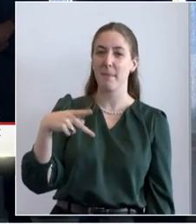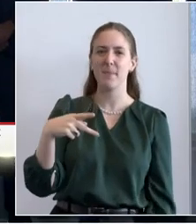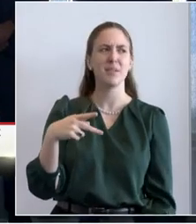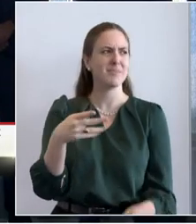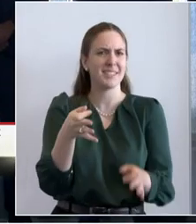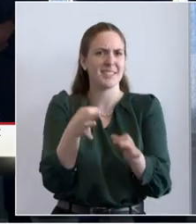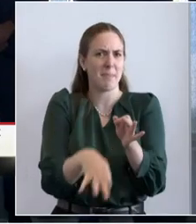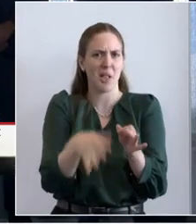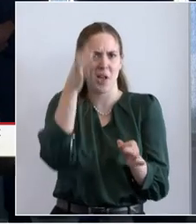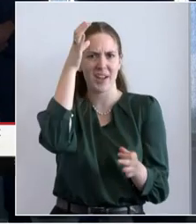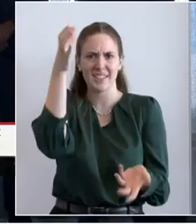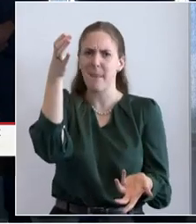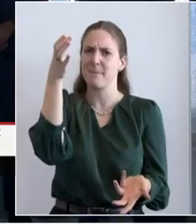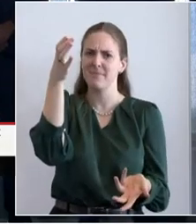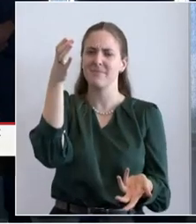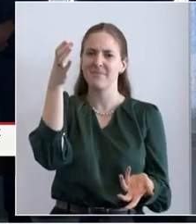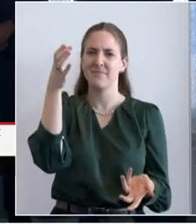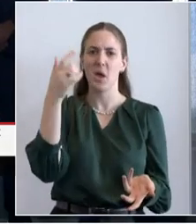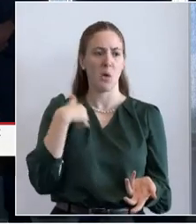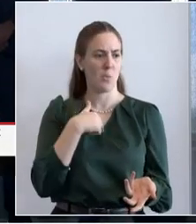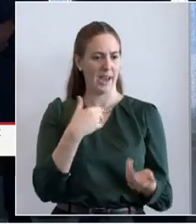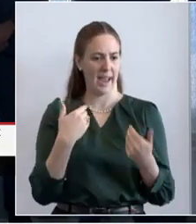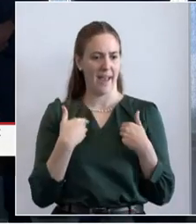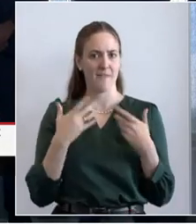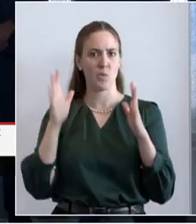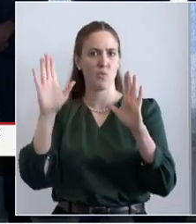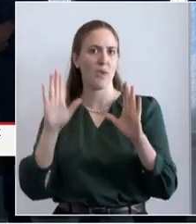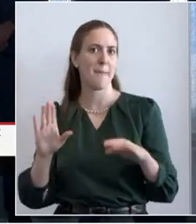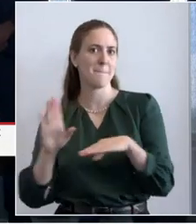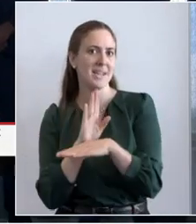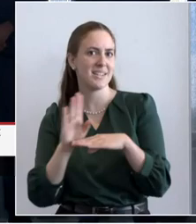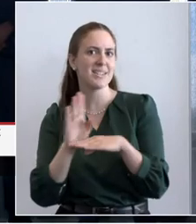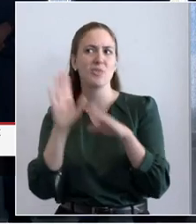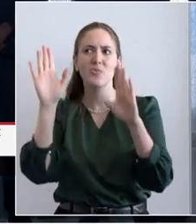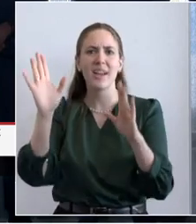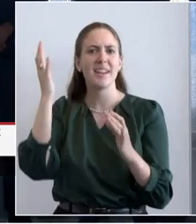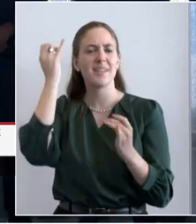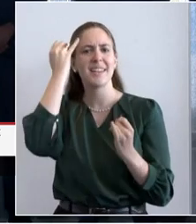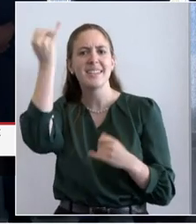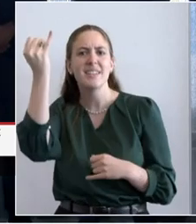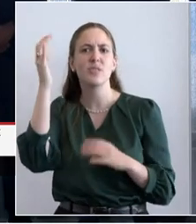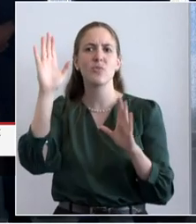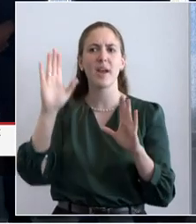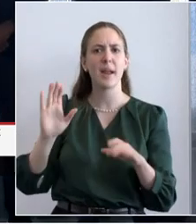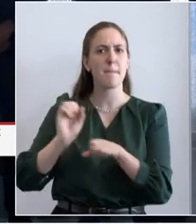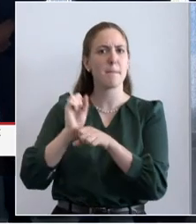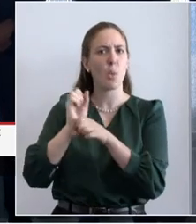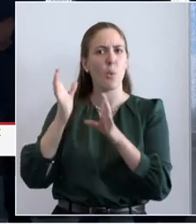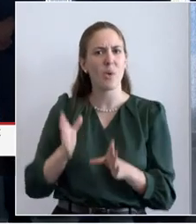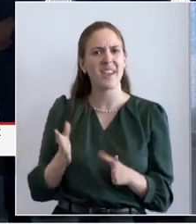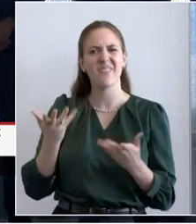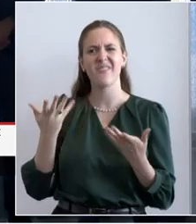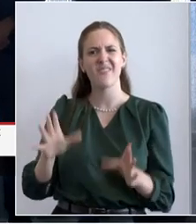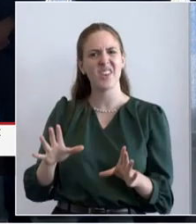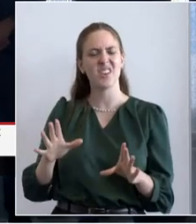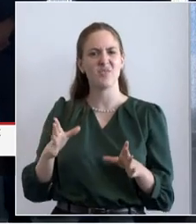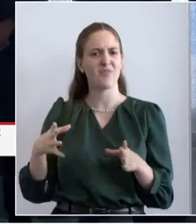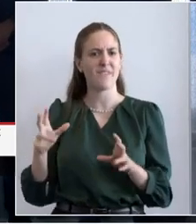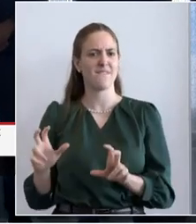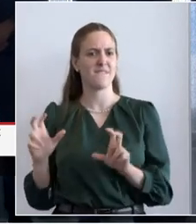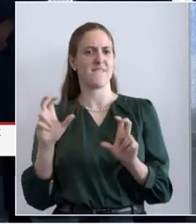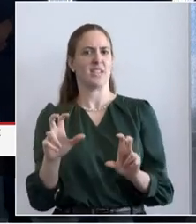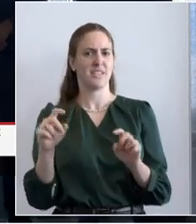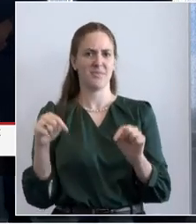it? It is, we have great businesses with great ideas, with great employees who are invested in the District of